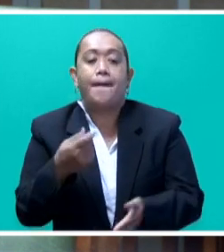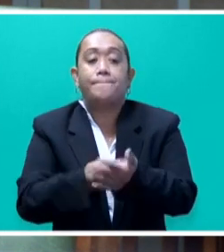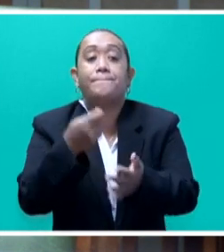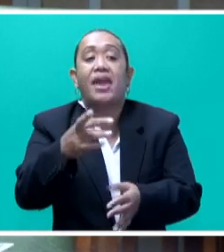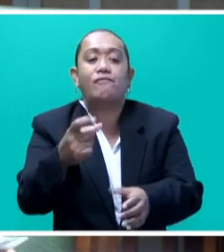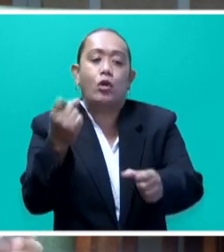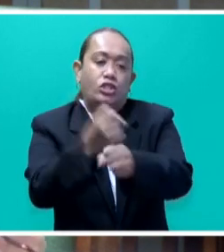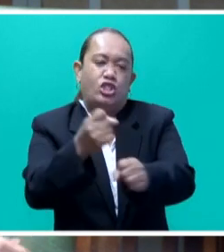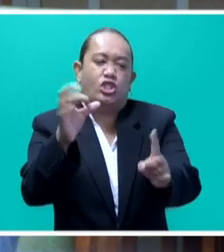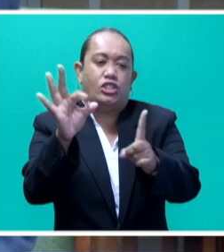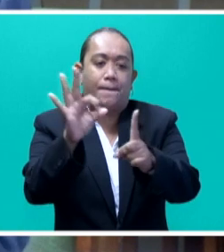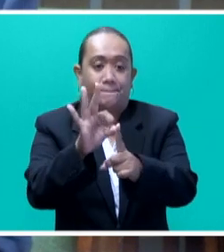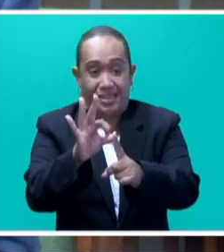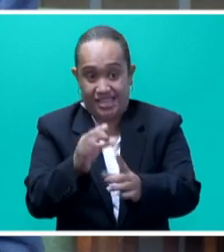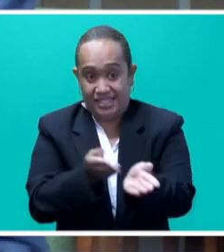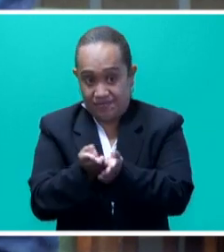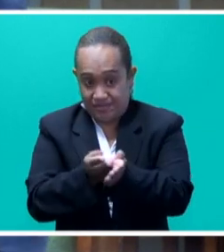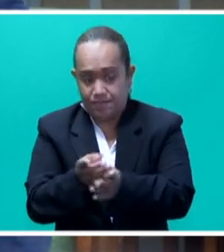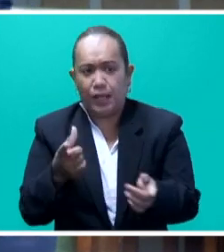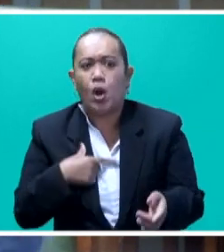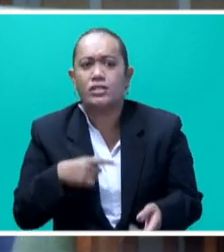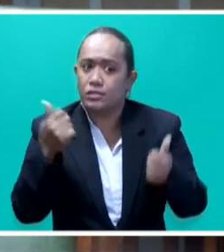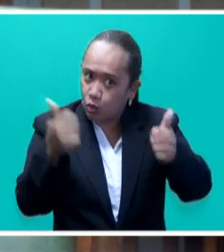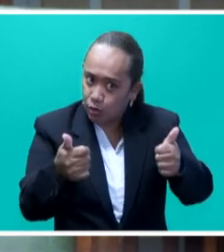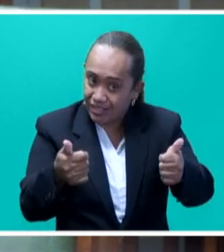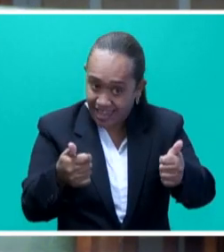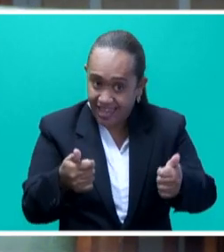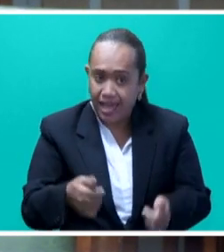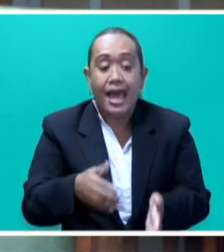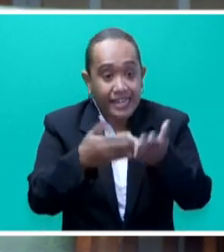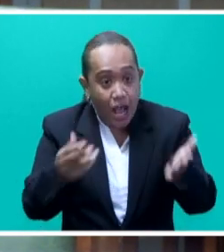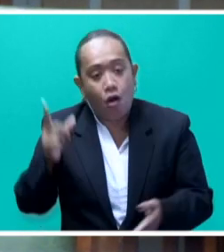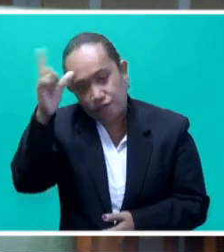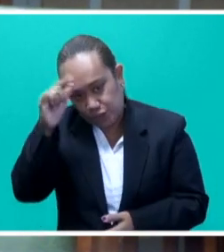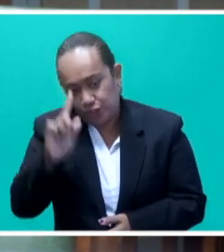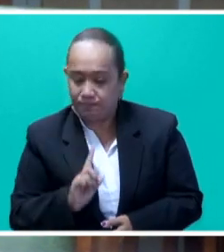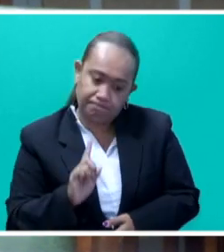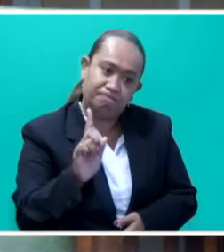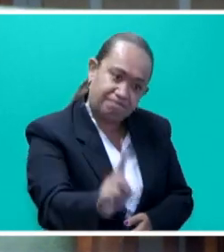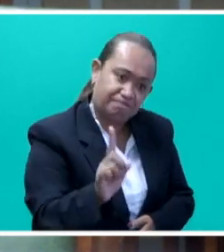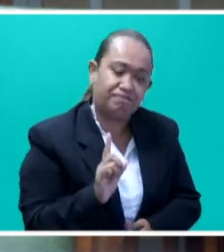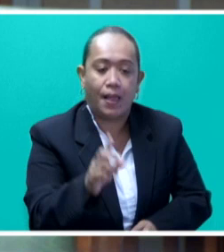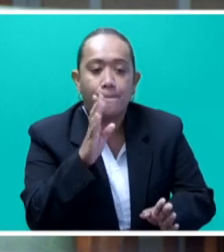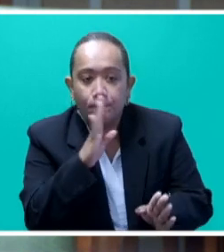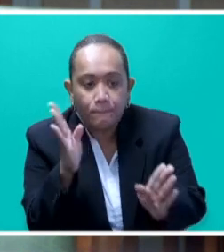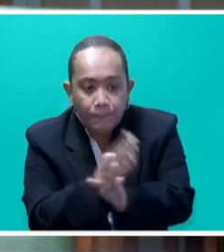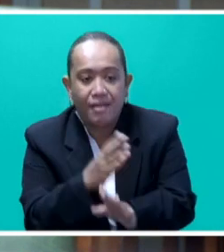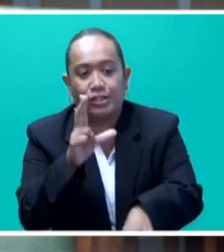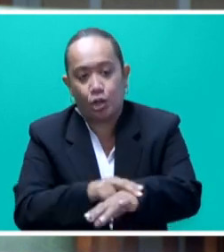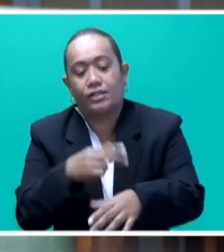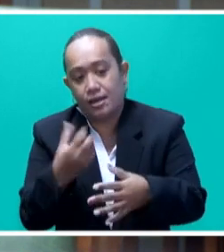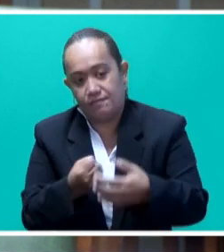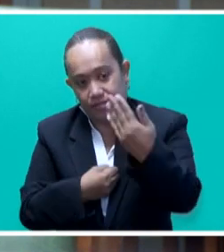we believe is money well spent because we have ordinary Fijians being able to access these medical services. And similarly,